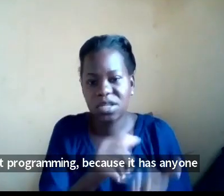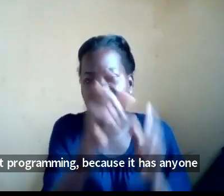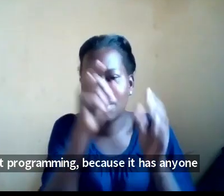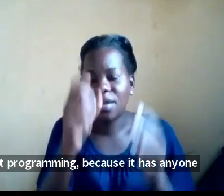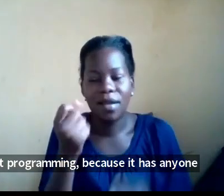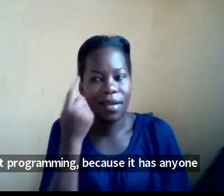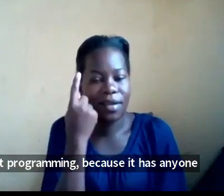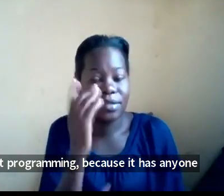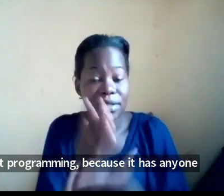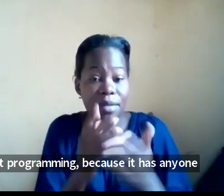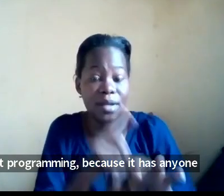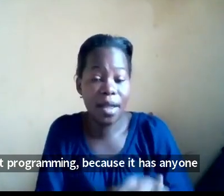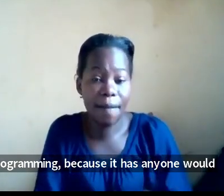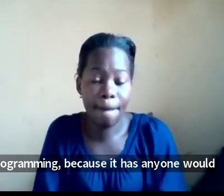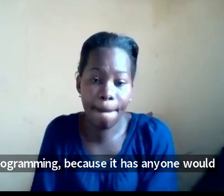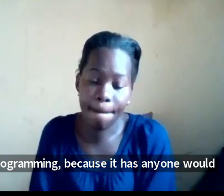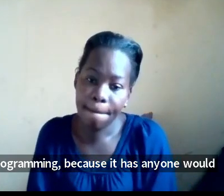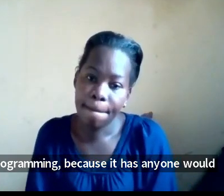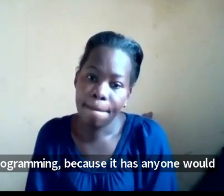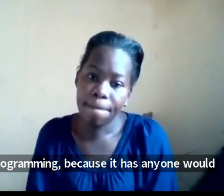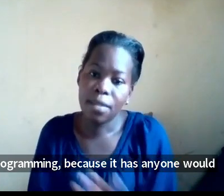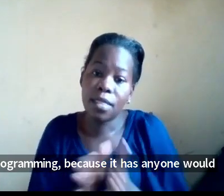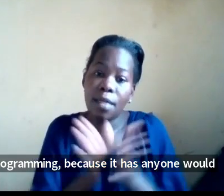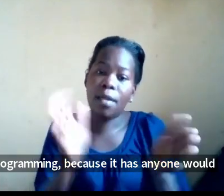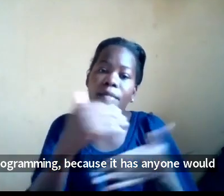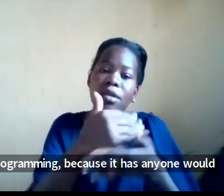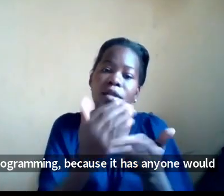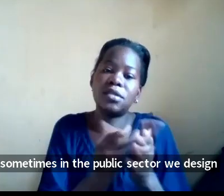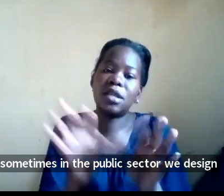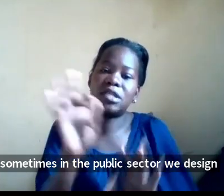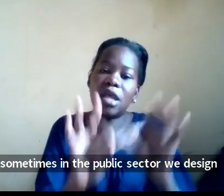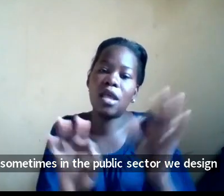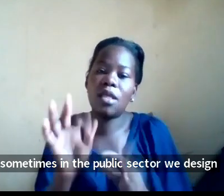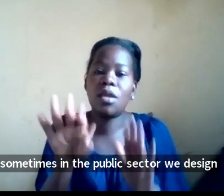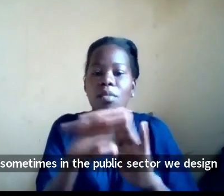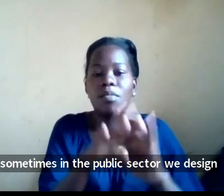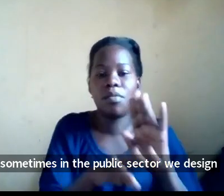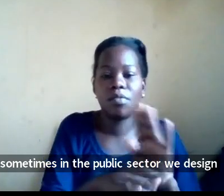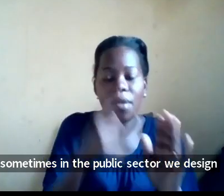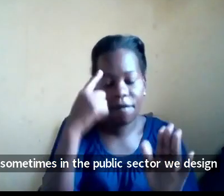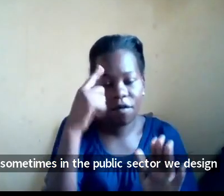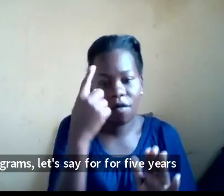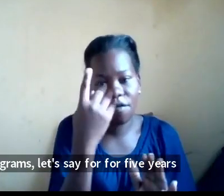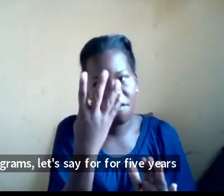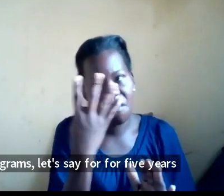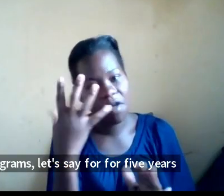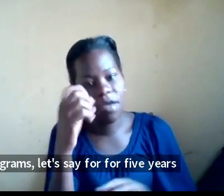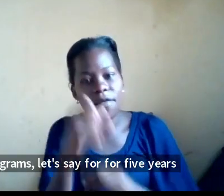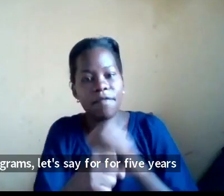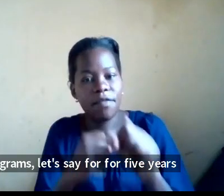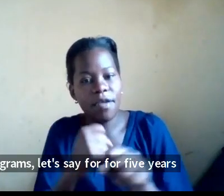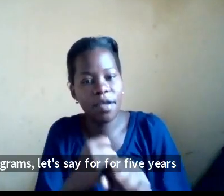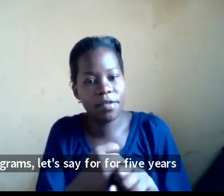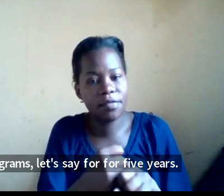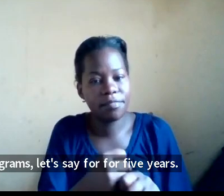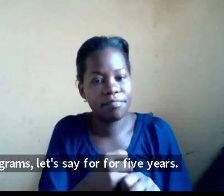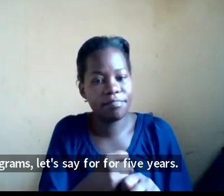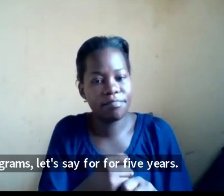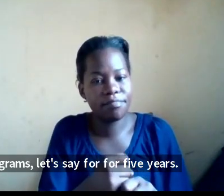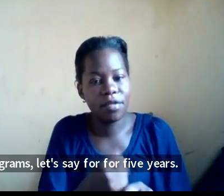sometimes in the public sector, we design programs, let's say, for 4 or 5 years, and then we have 21st